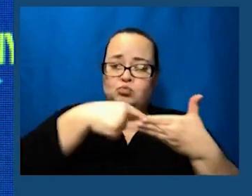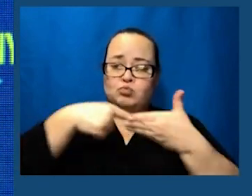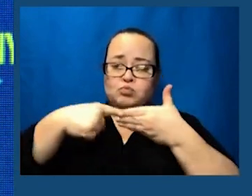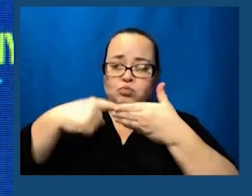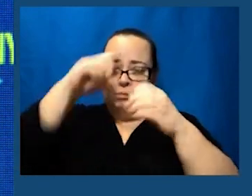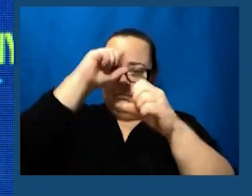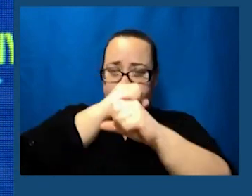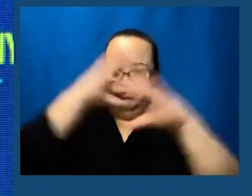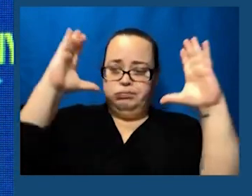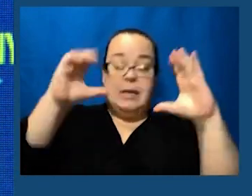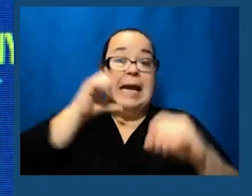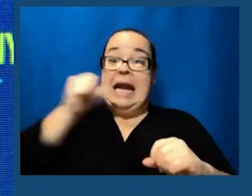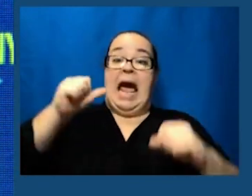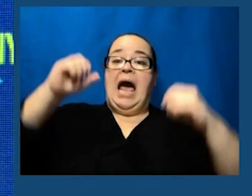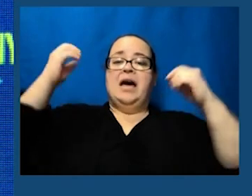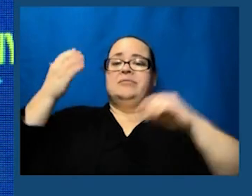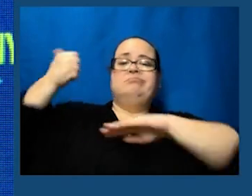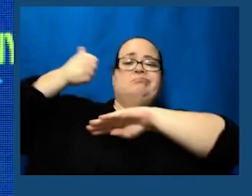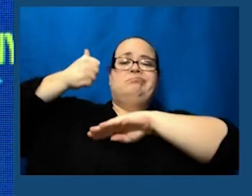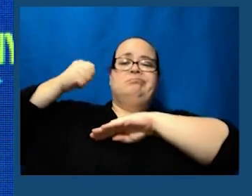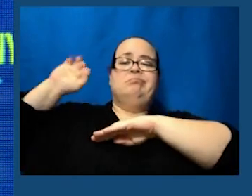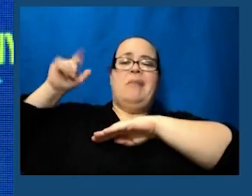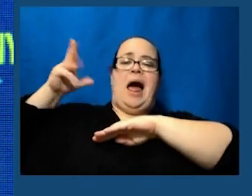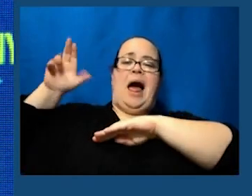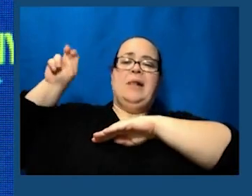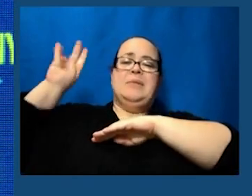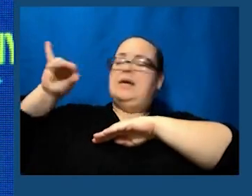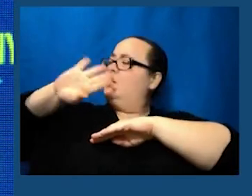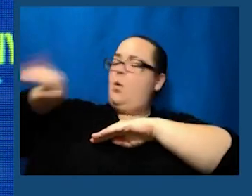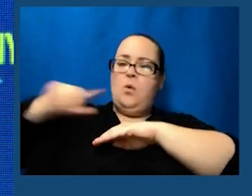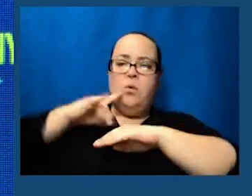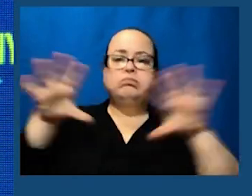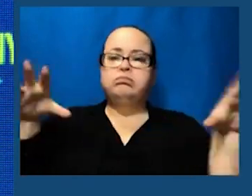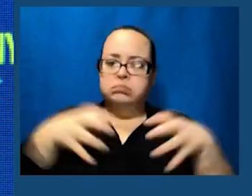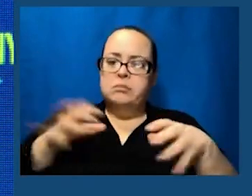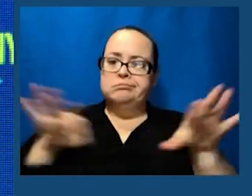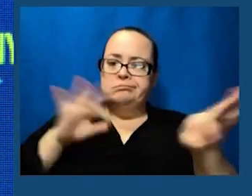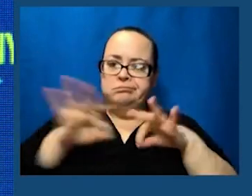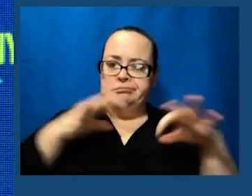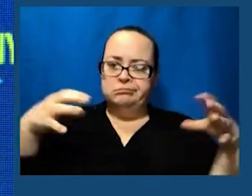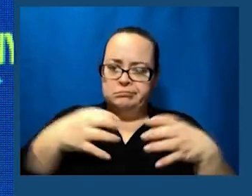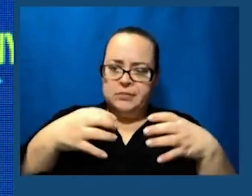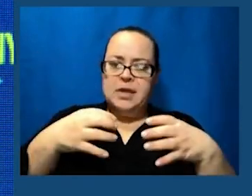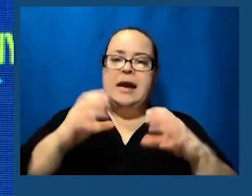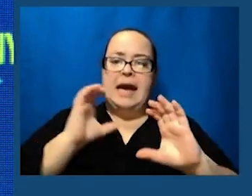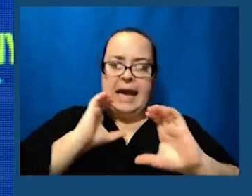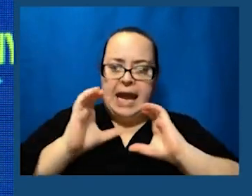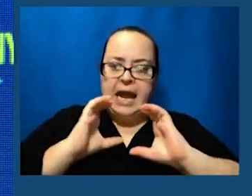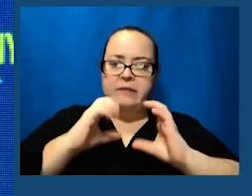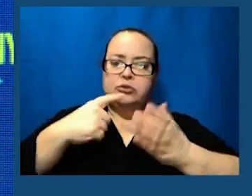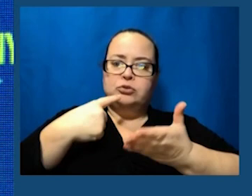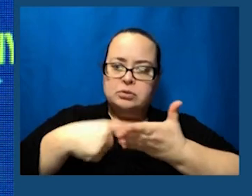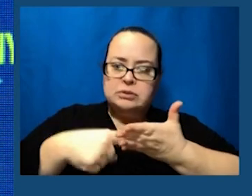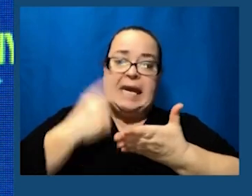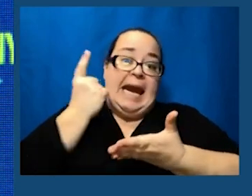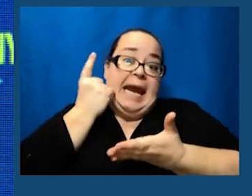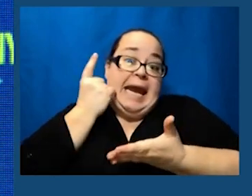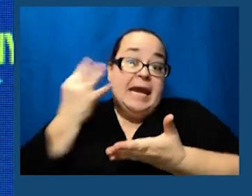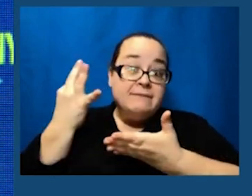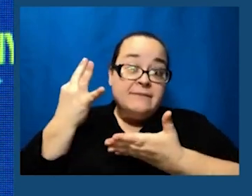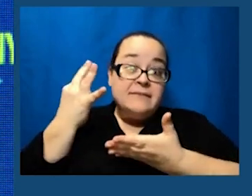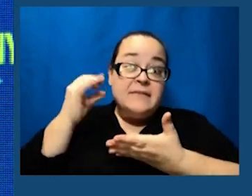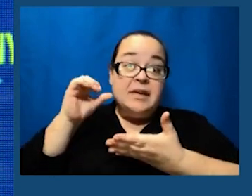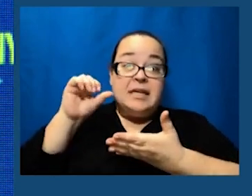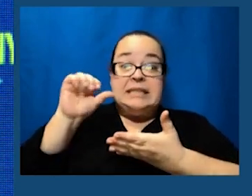Albany, but because of through public meetings and conversations, people said, this is what we want to do. If we had $10 million or